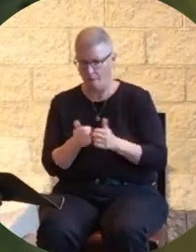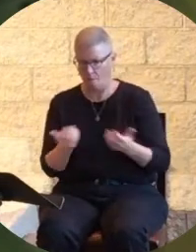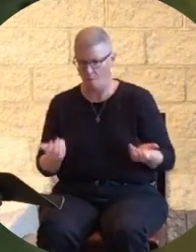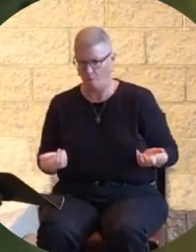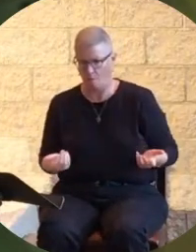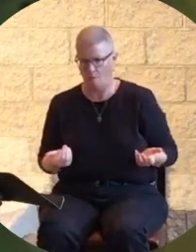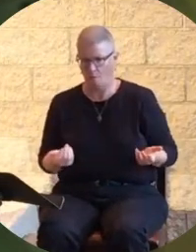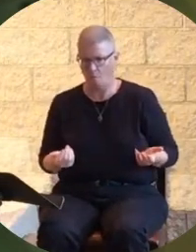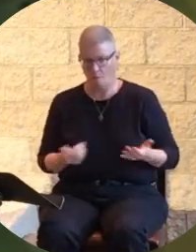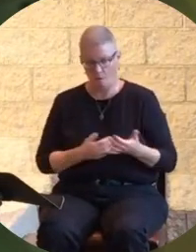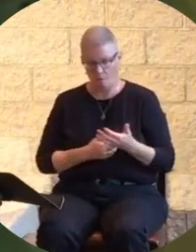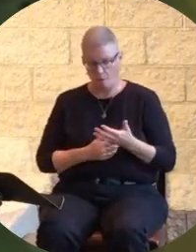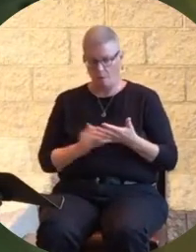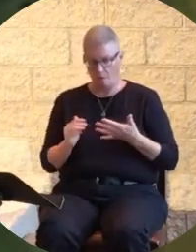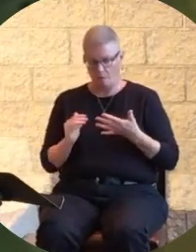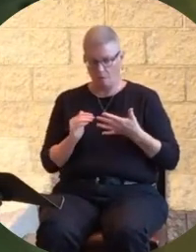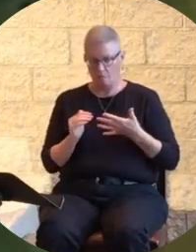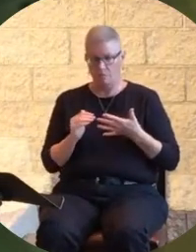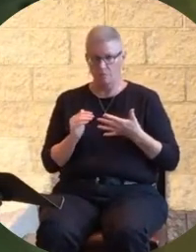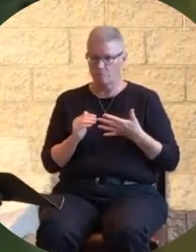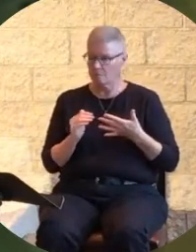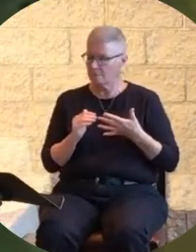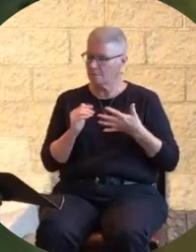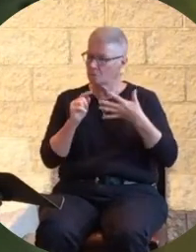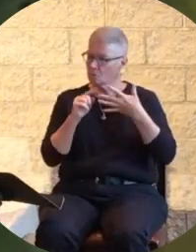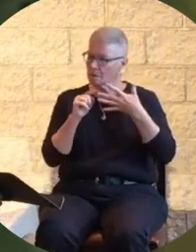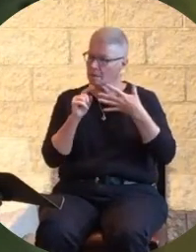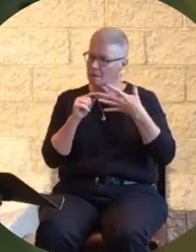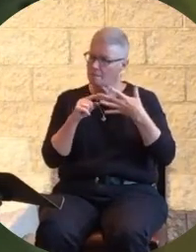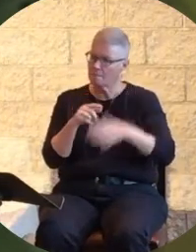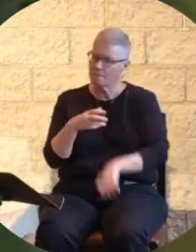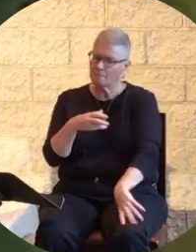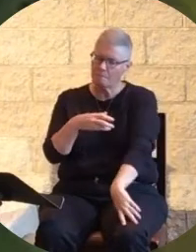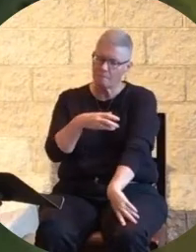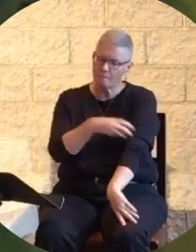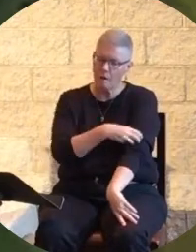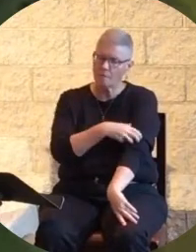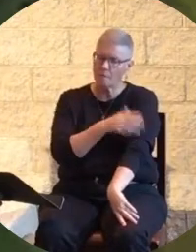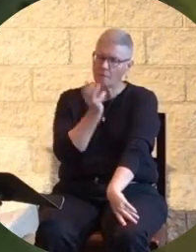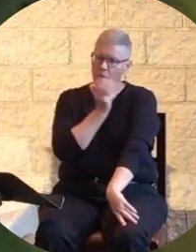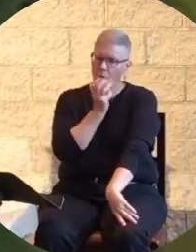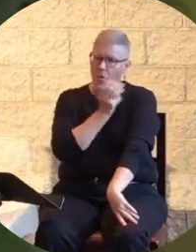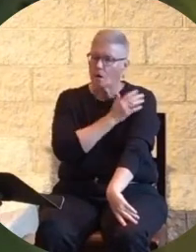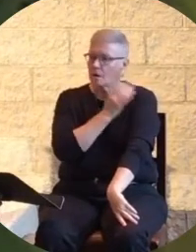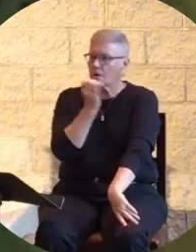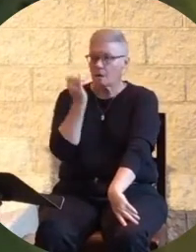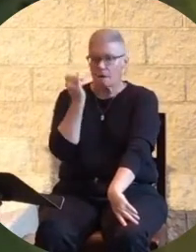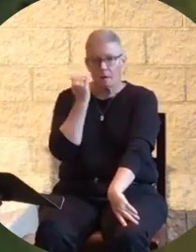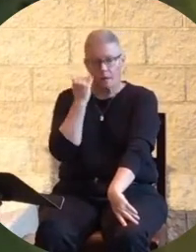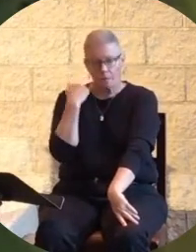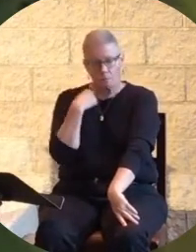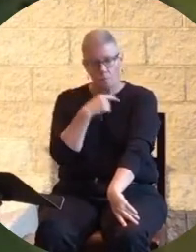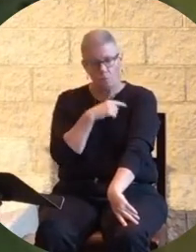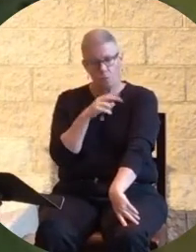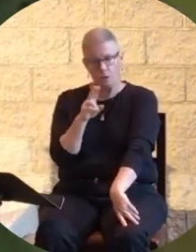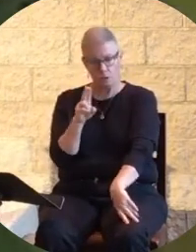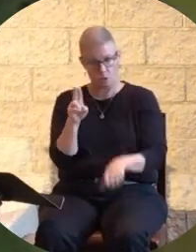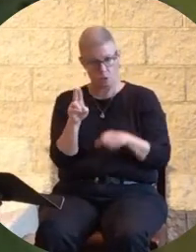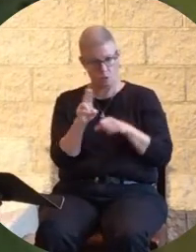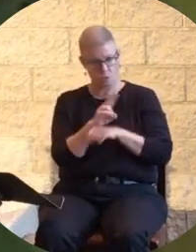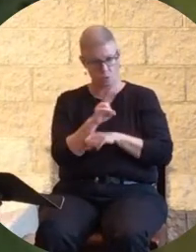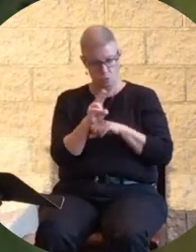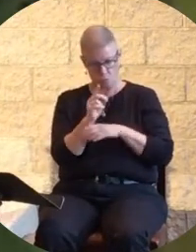So number three, powerful, powerful, powerful for us. And if we use the faculties that we